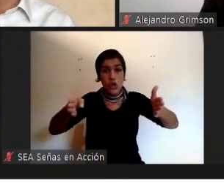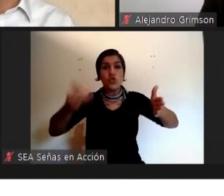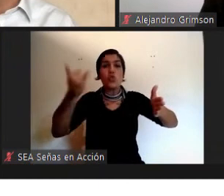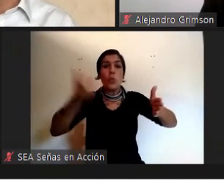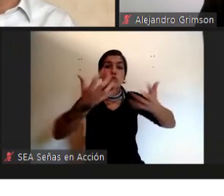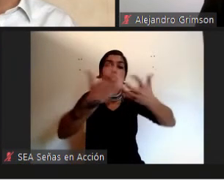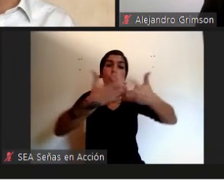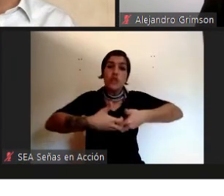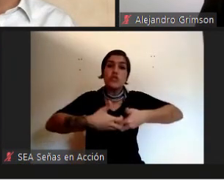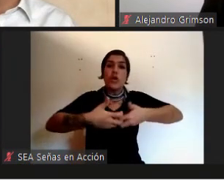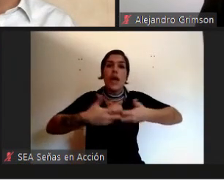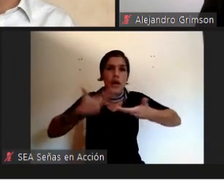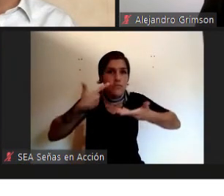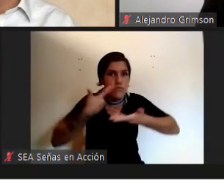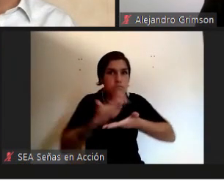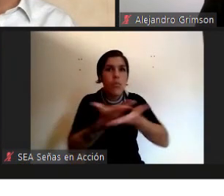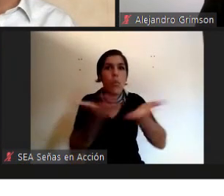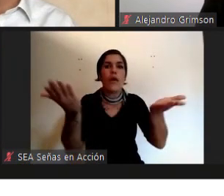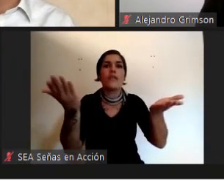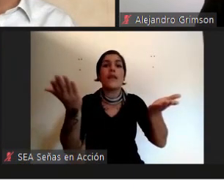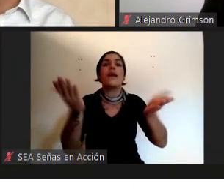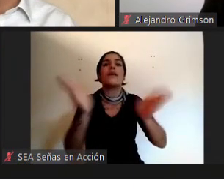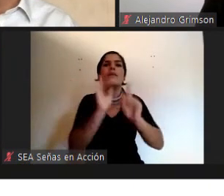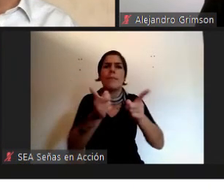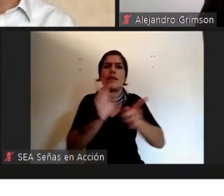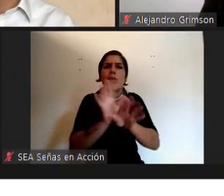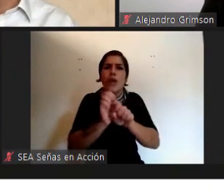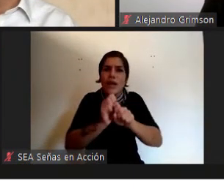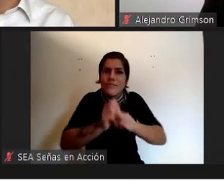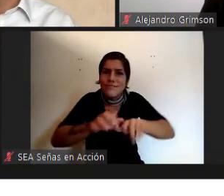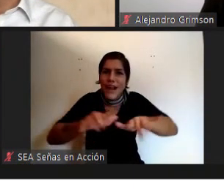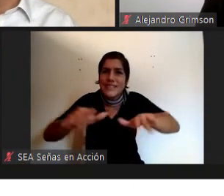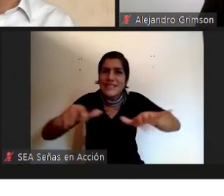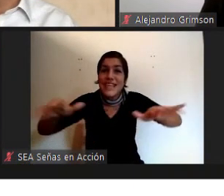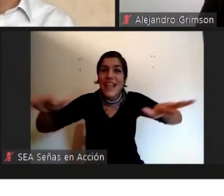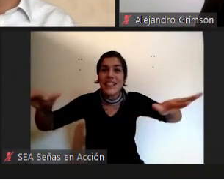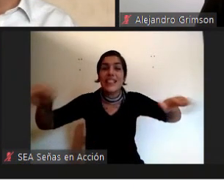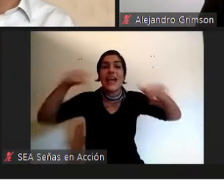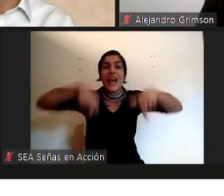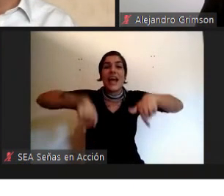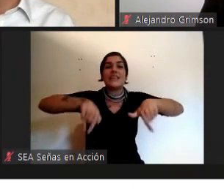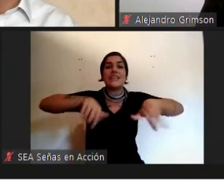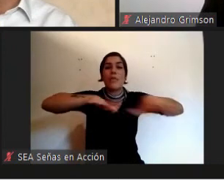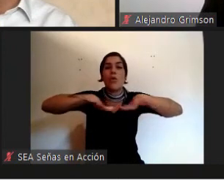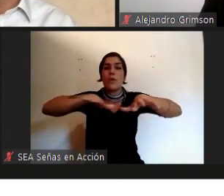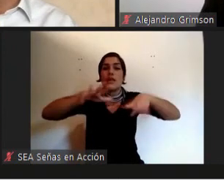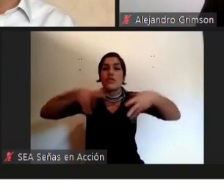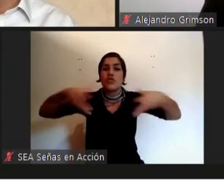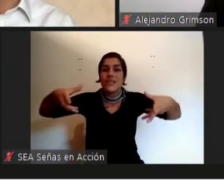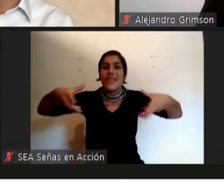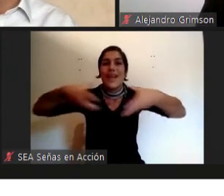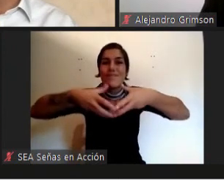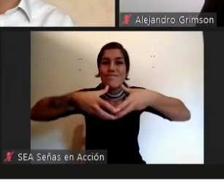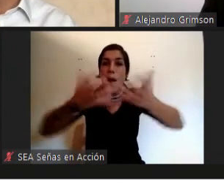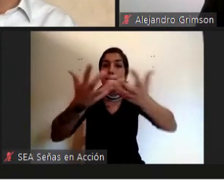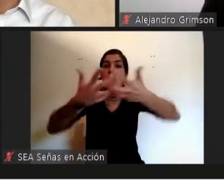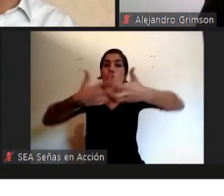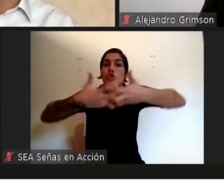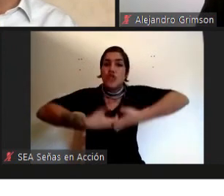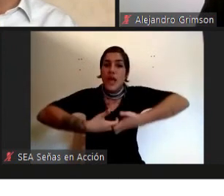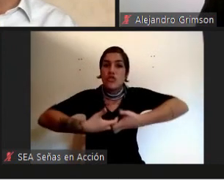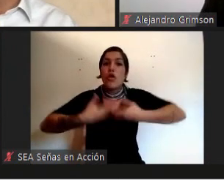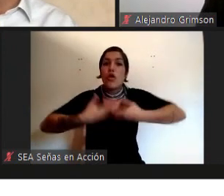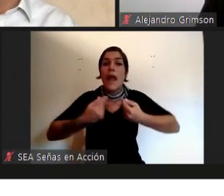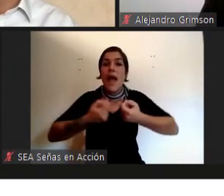local venue, on the local seat, what this movement has represented in terms of providing citizens with